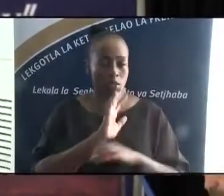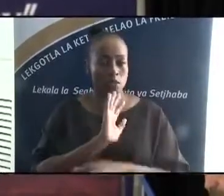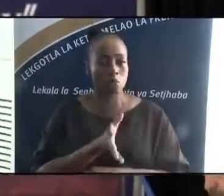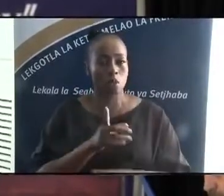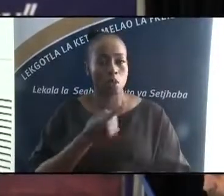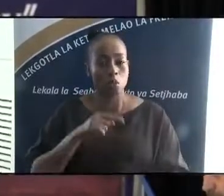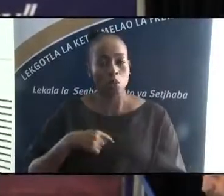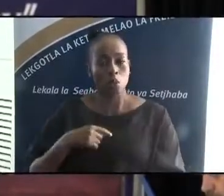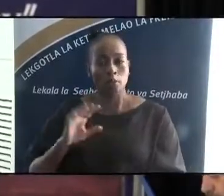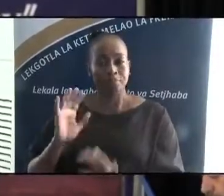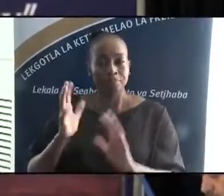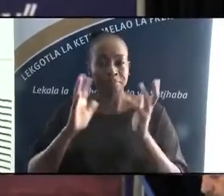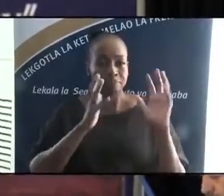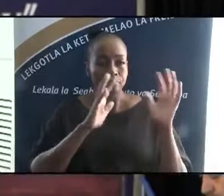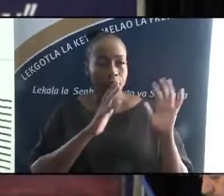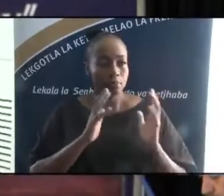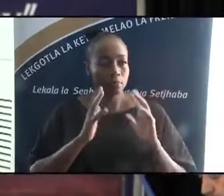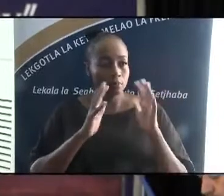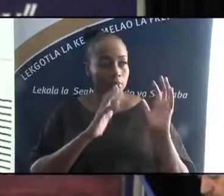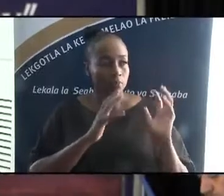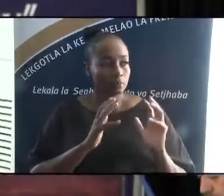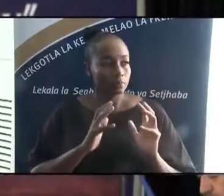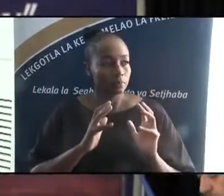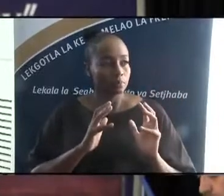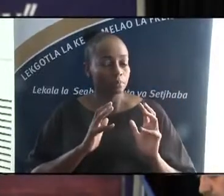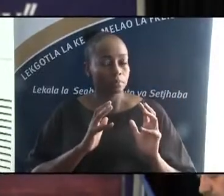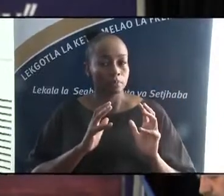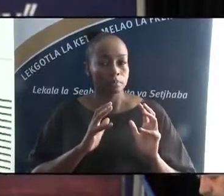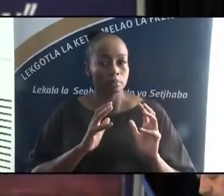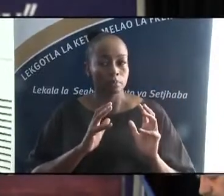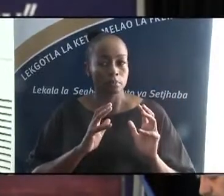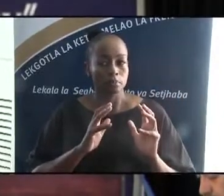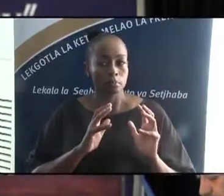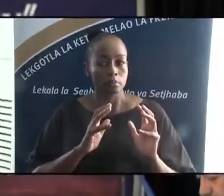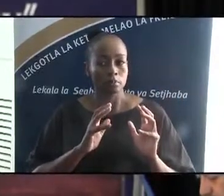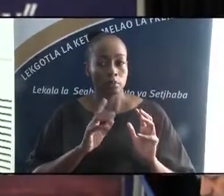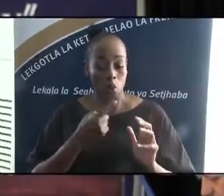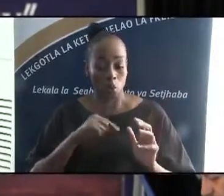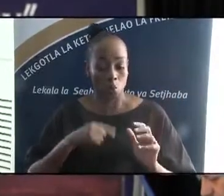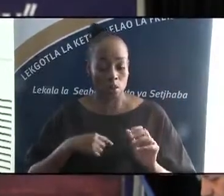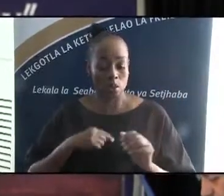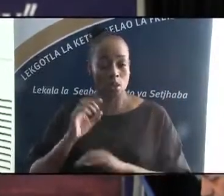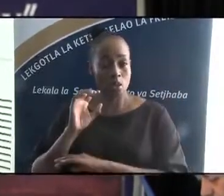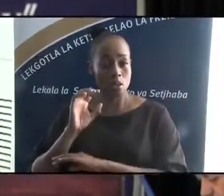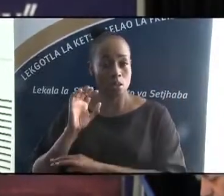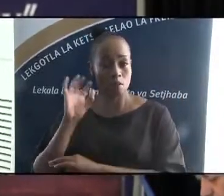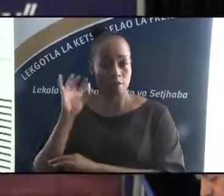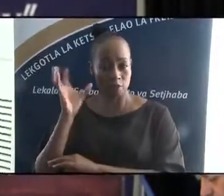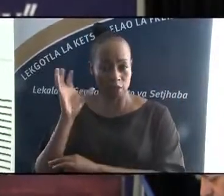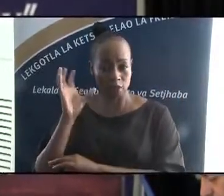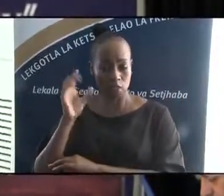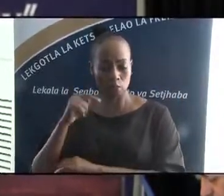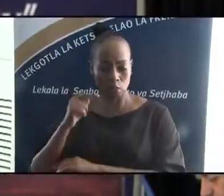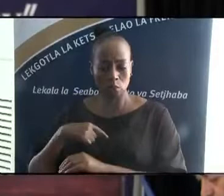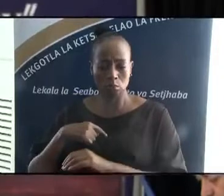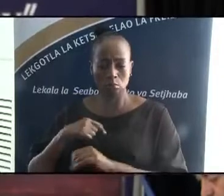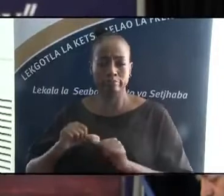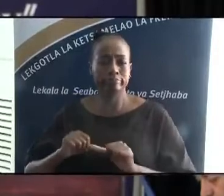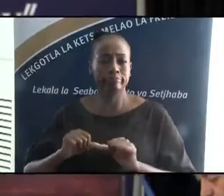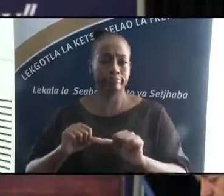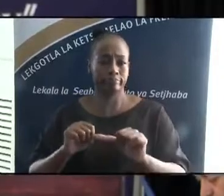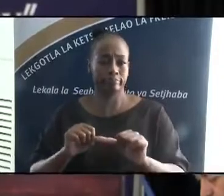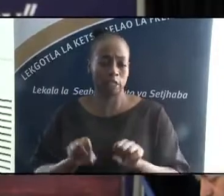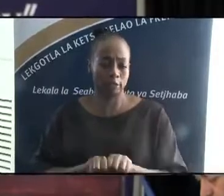a province, we will continue As a province, we will continue with the distribution of